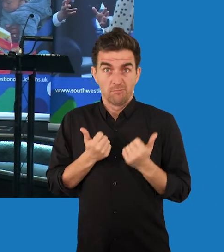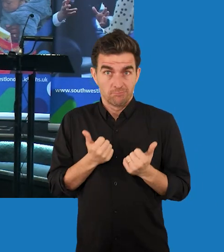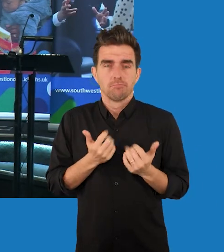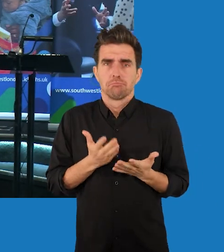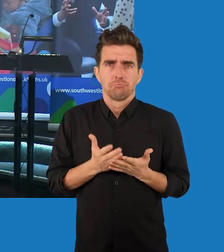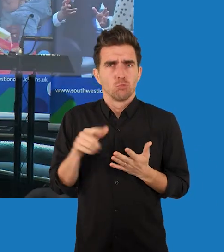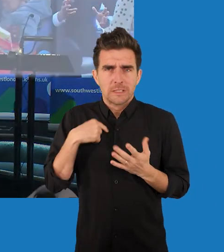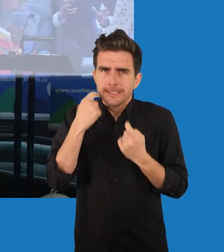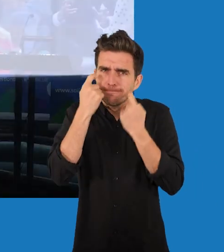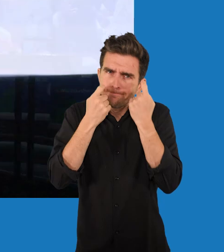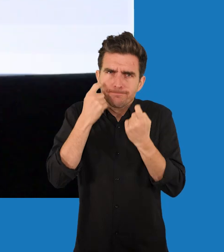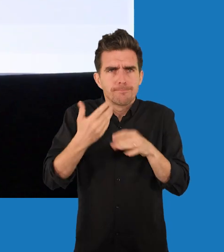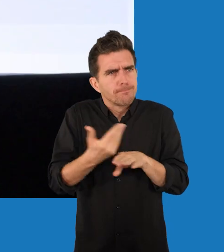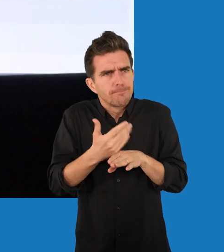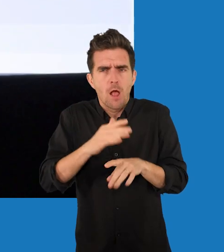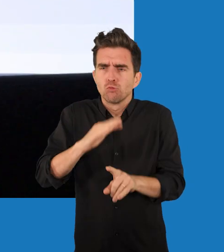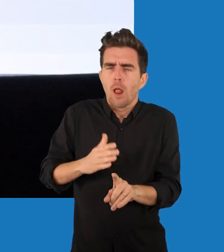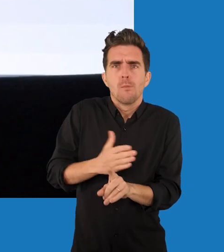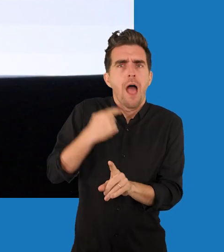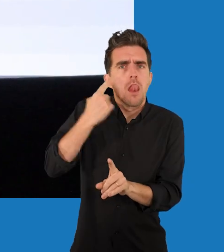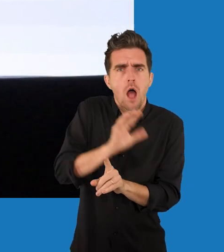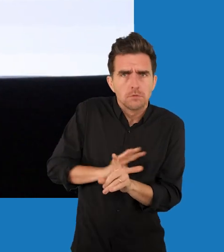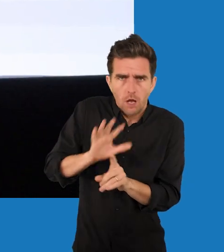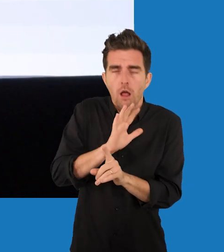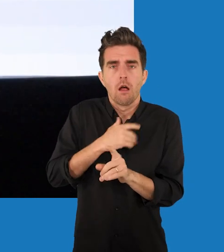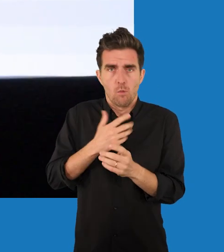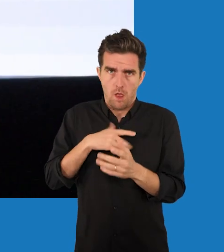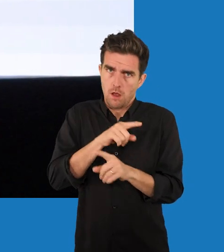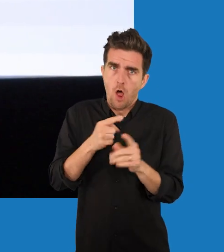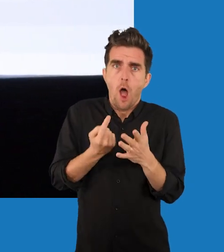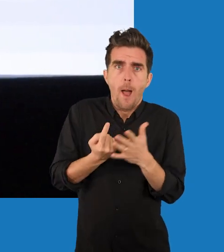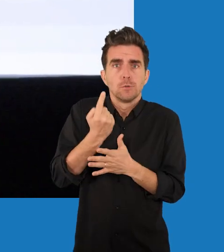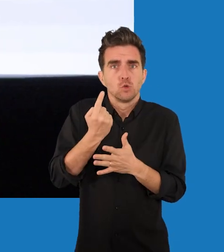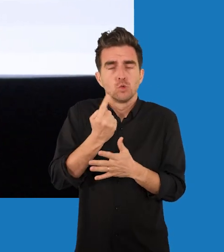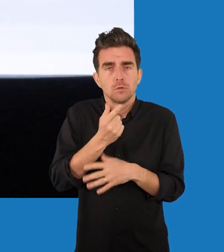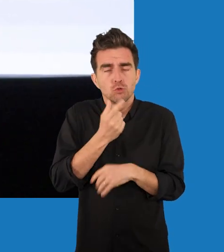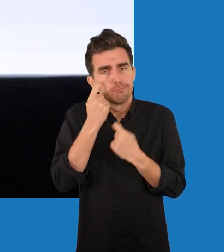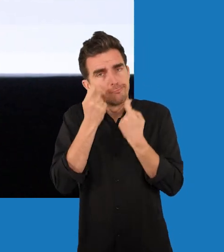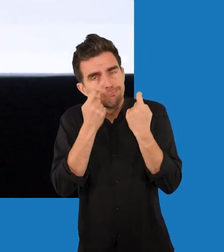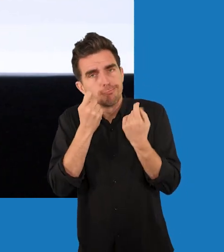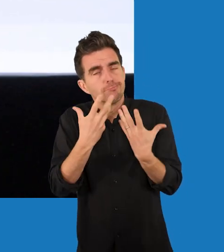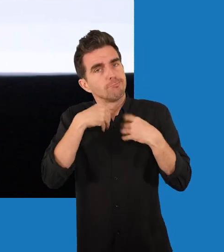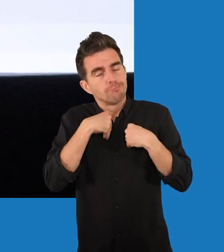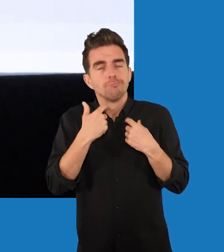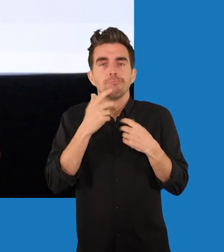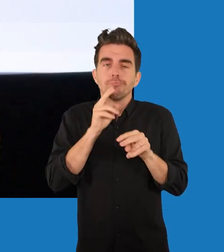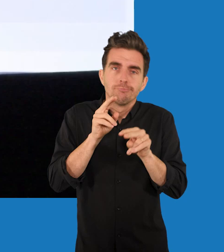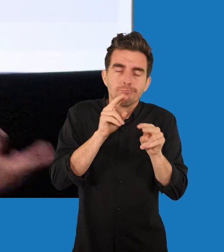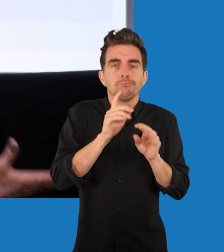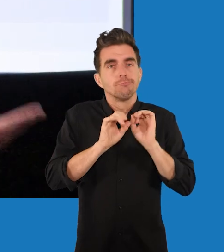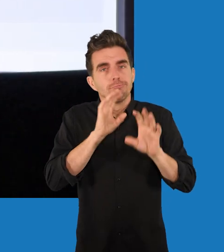feel that actually will really reflect the work that we're doing in South West London, and give you the opportunity